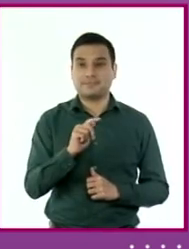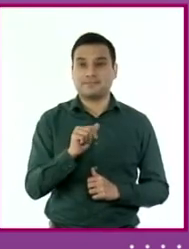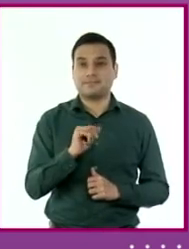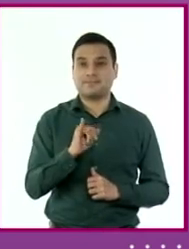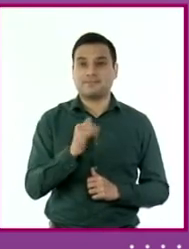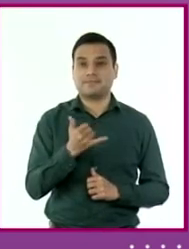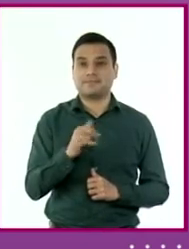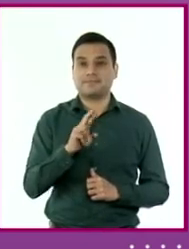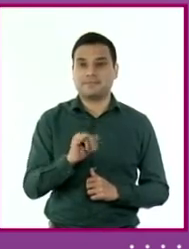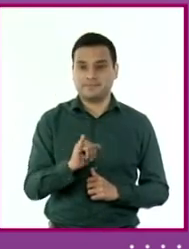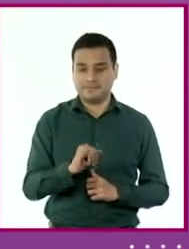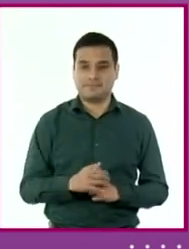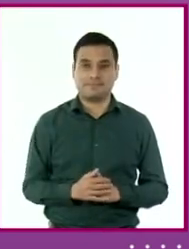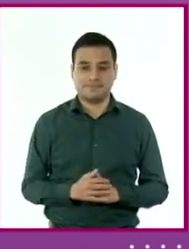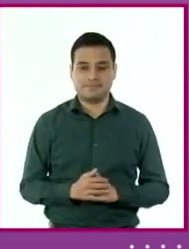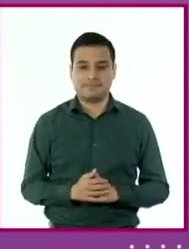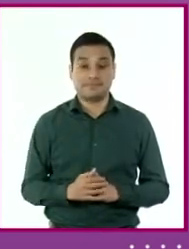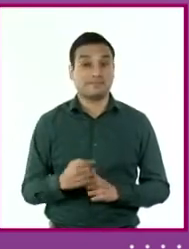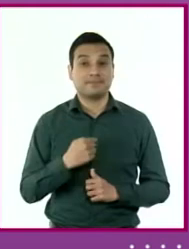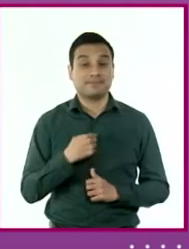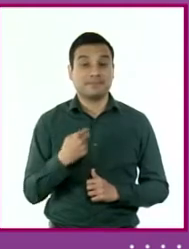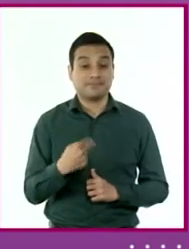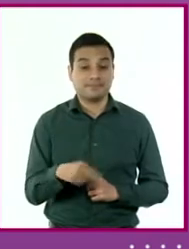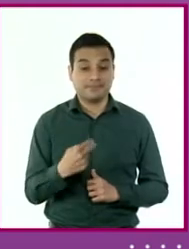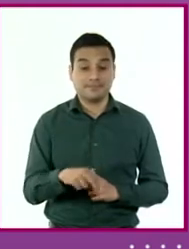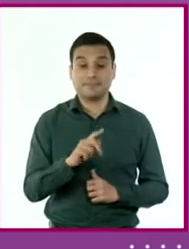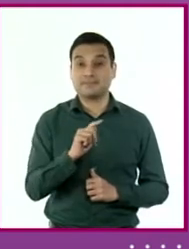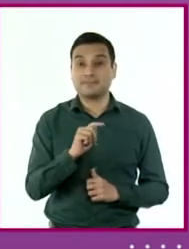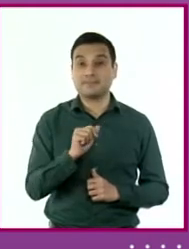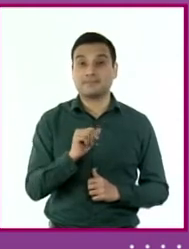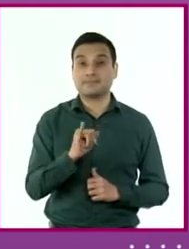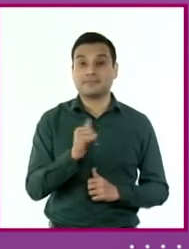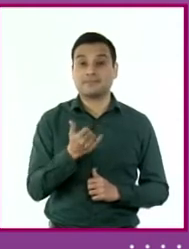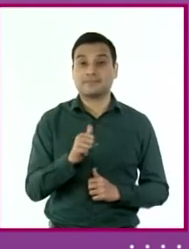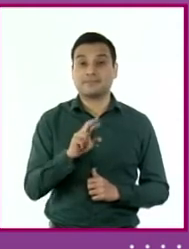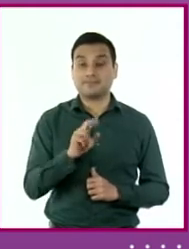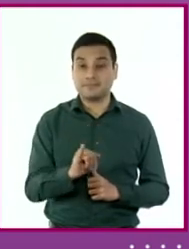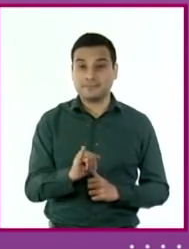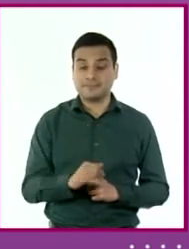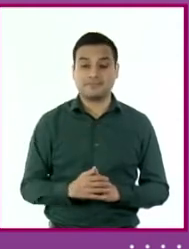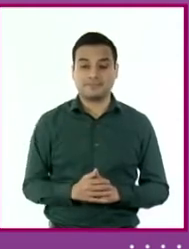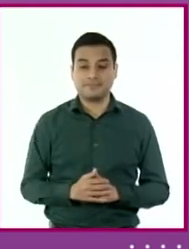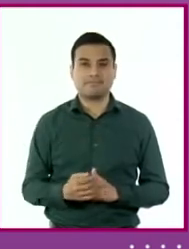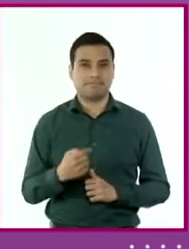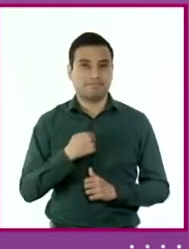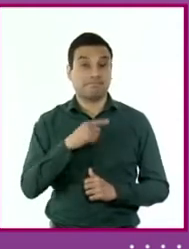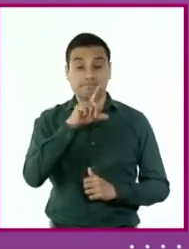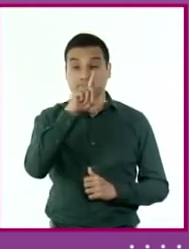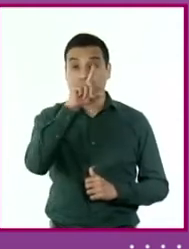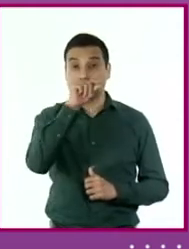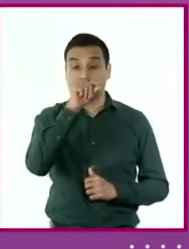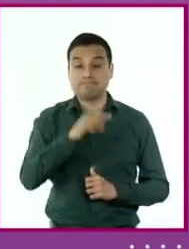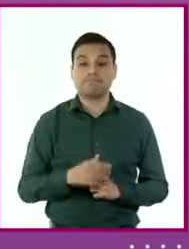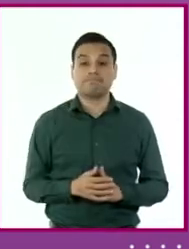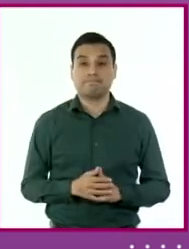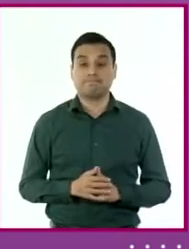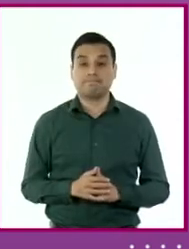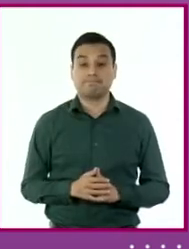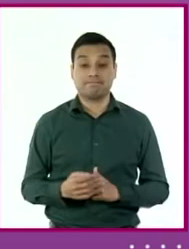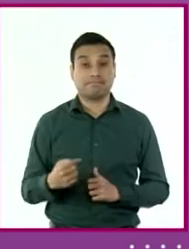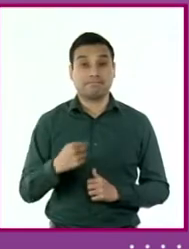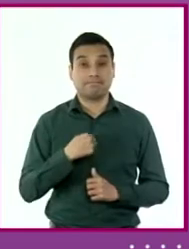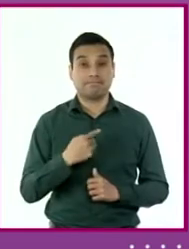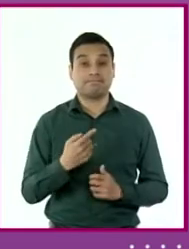Tayari! My name's Tayari! I'm a bird!